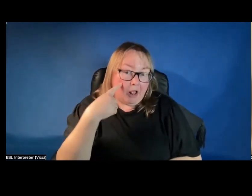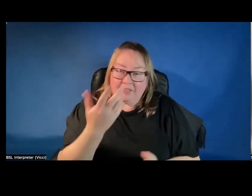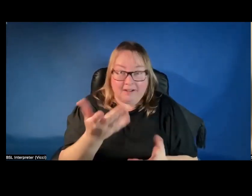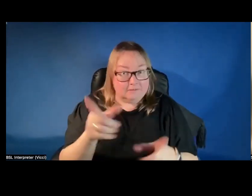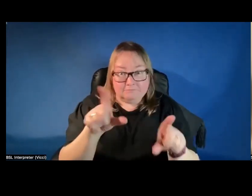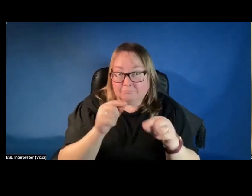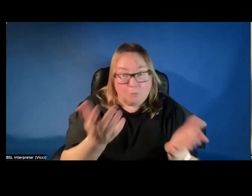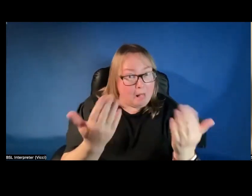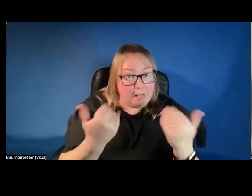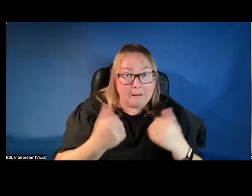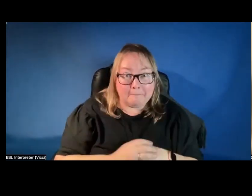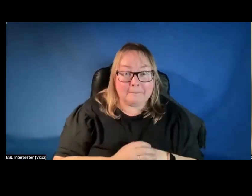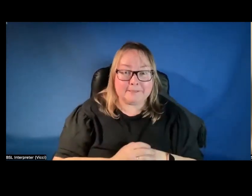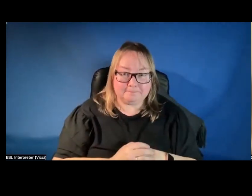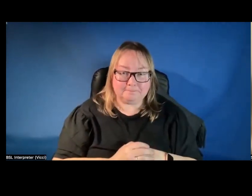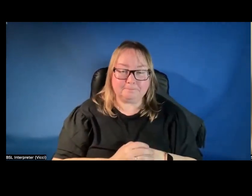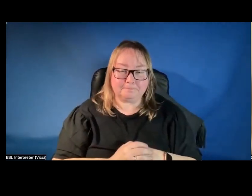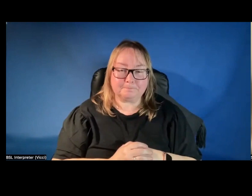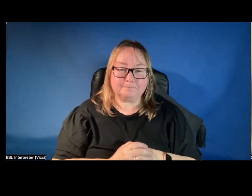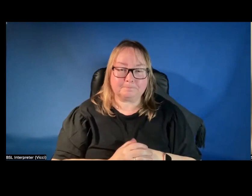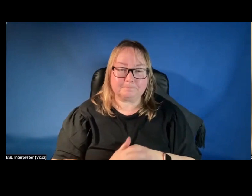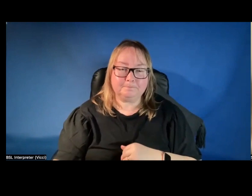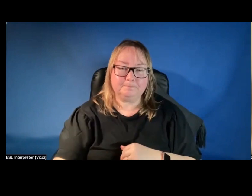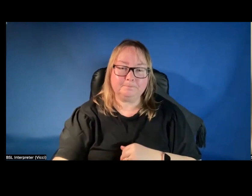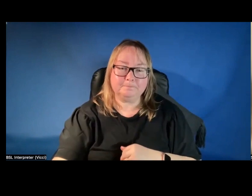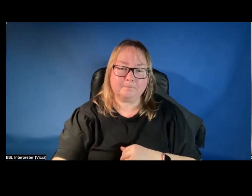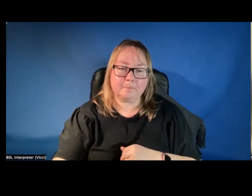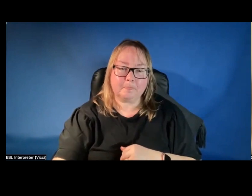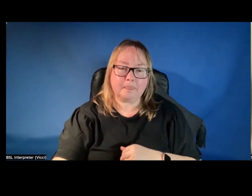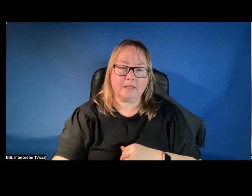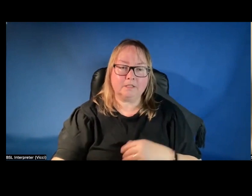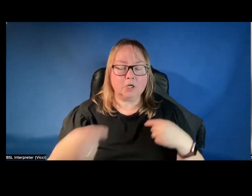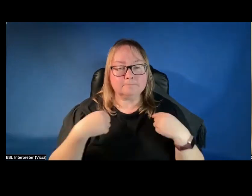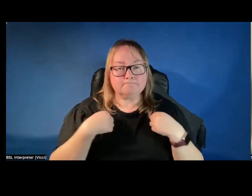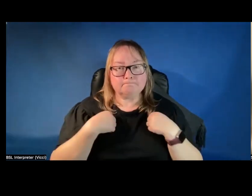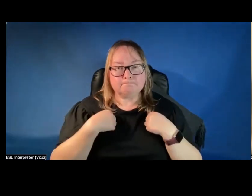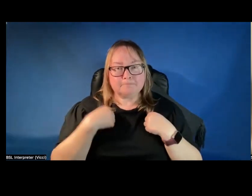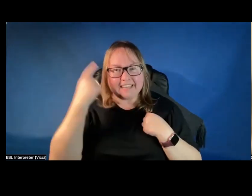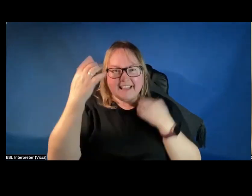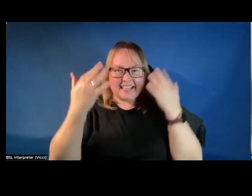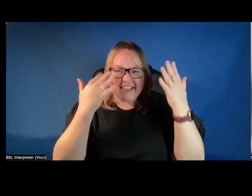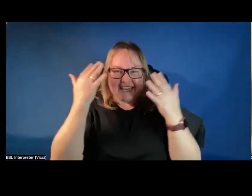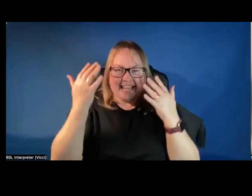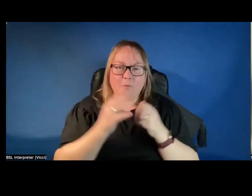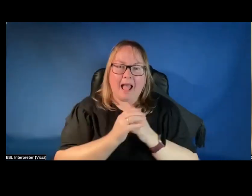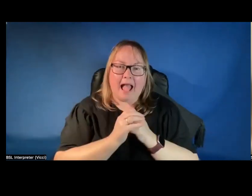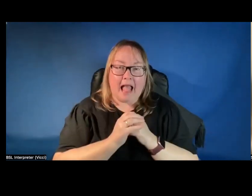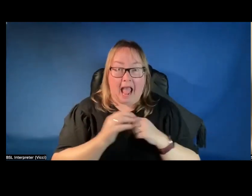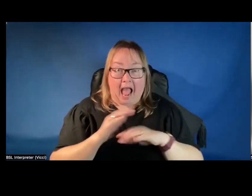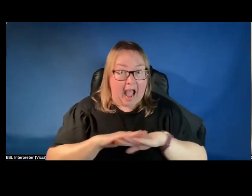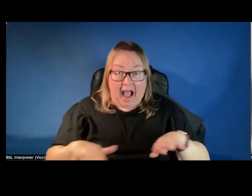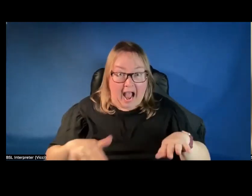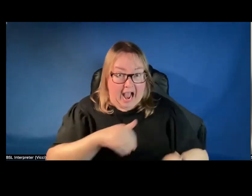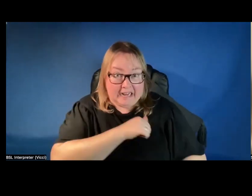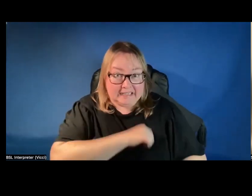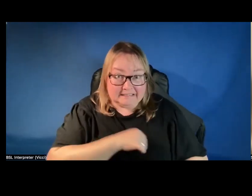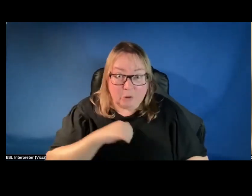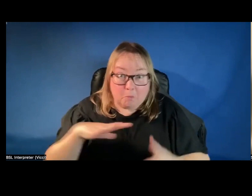so. So I was thinking, because I had come in not very well prepared